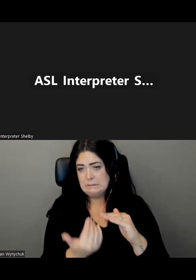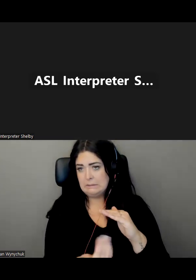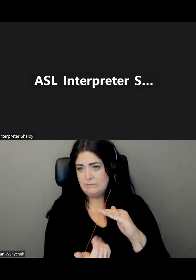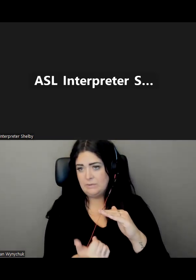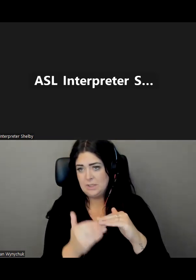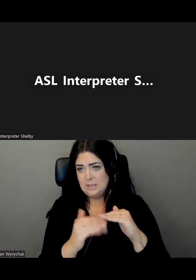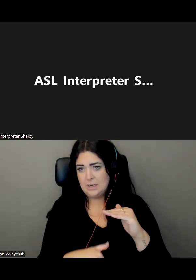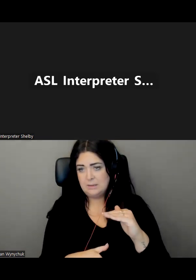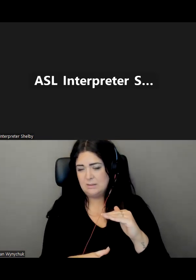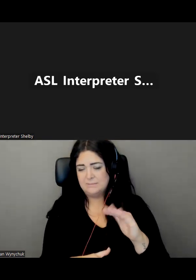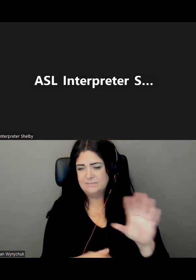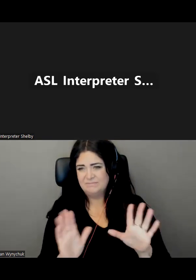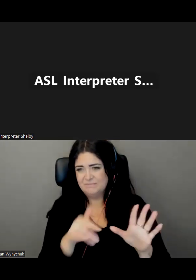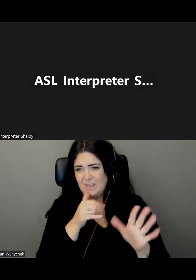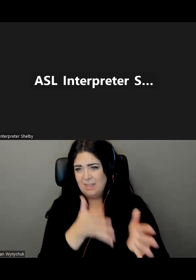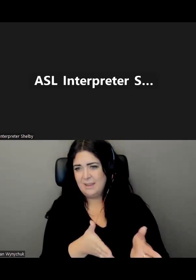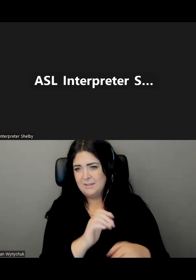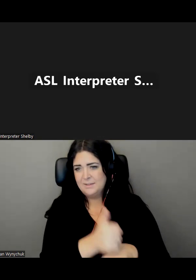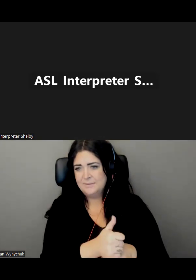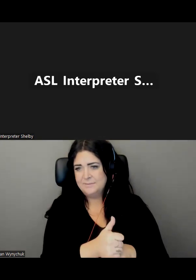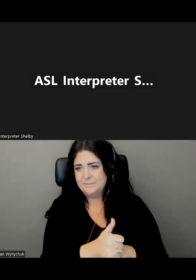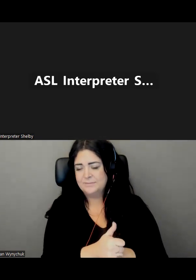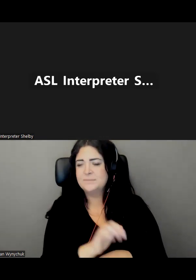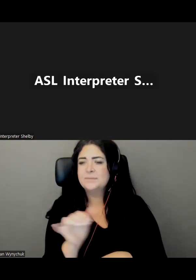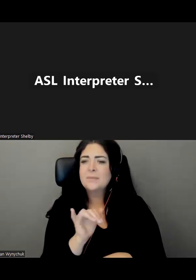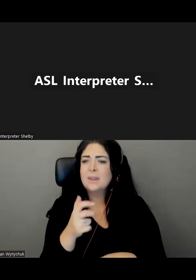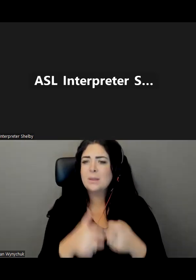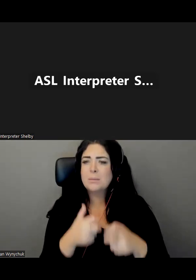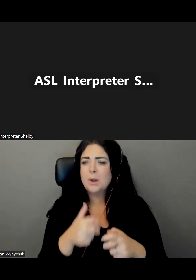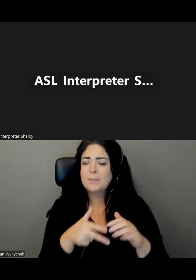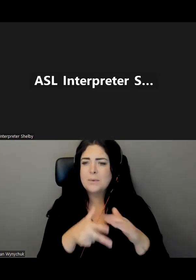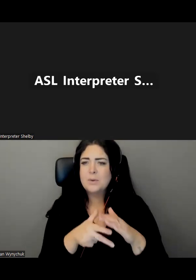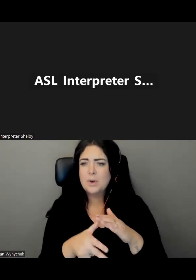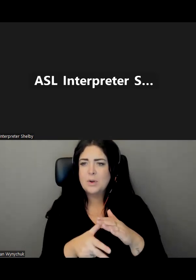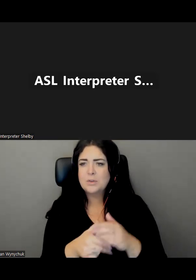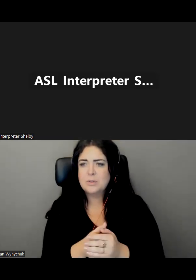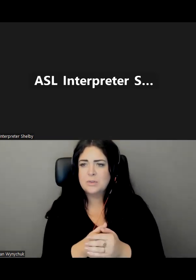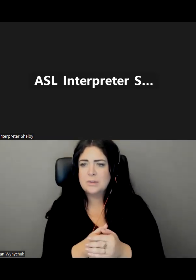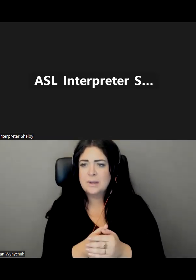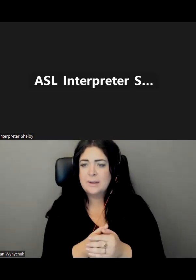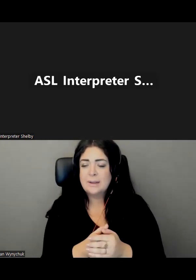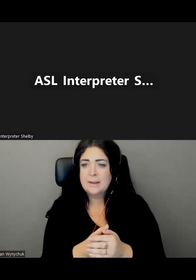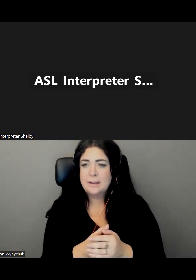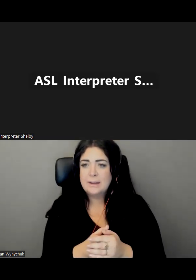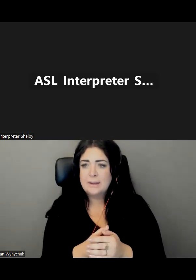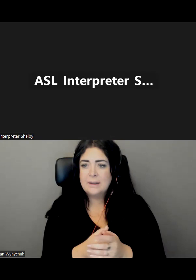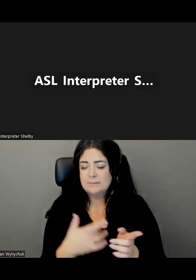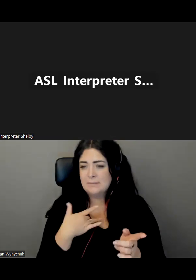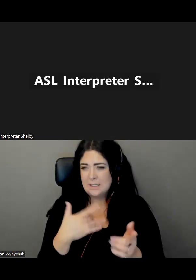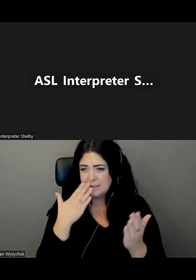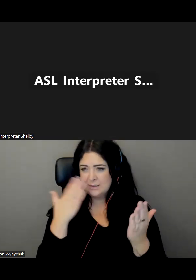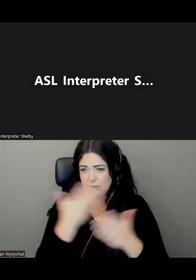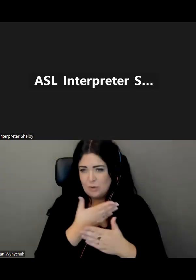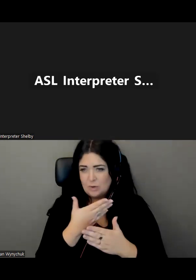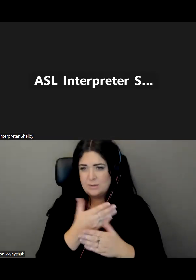probably would avoid putting it out there. The other issue with garages is unless you have a light, often garages are really dark and